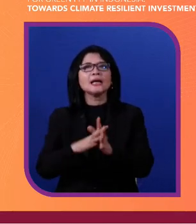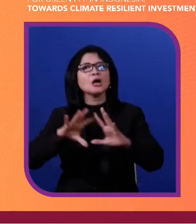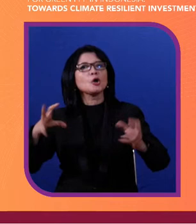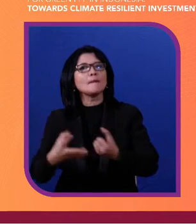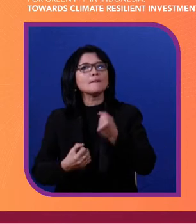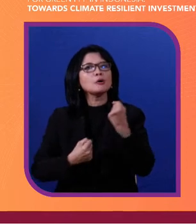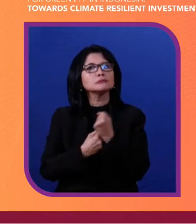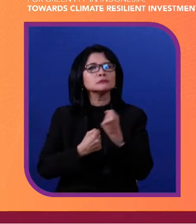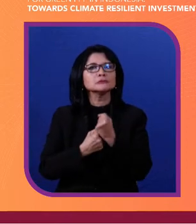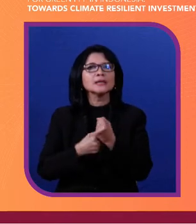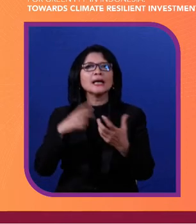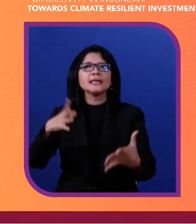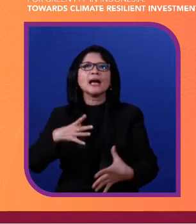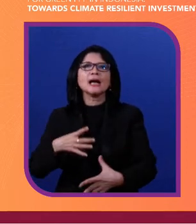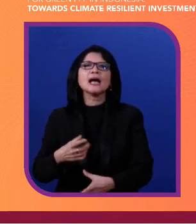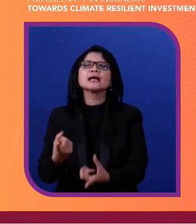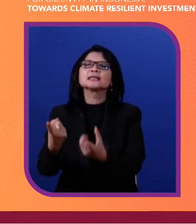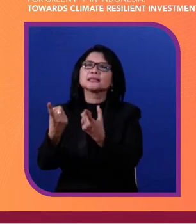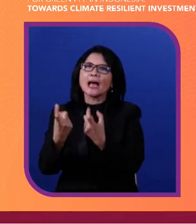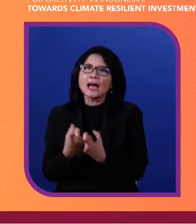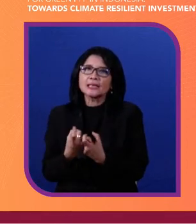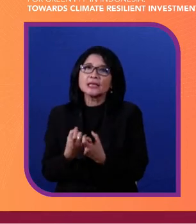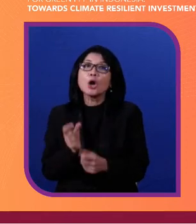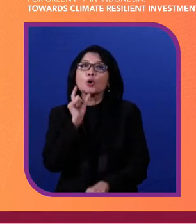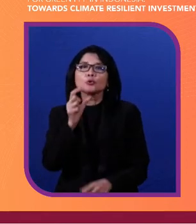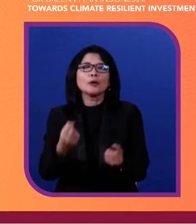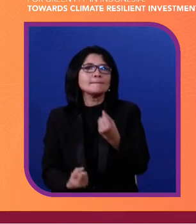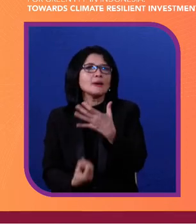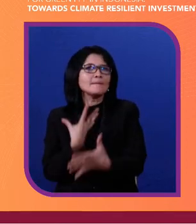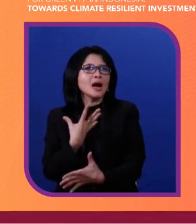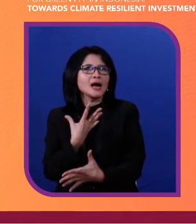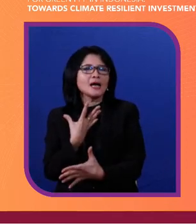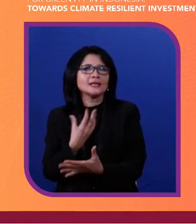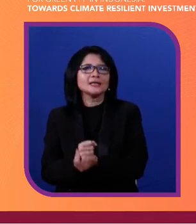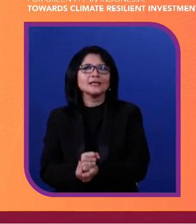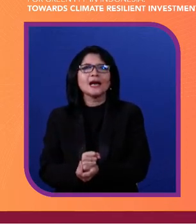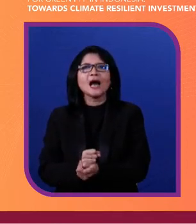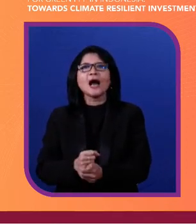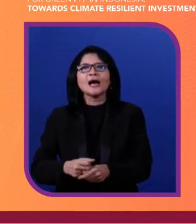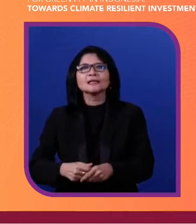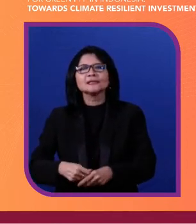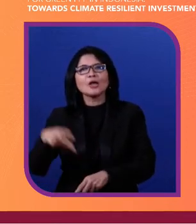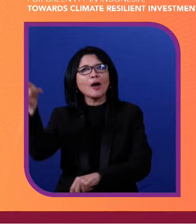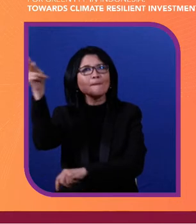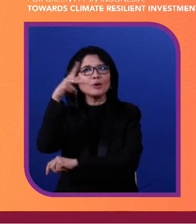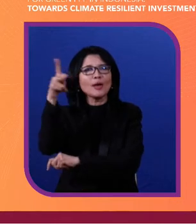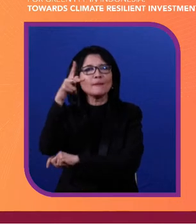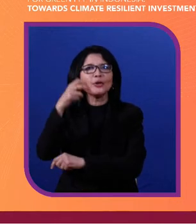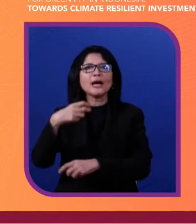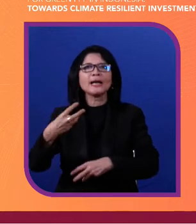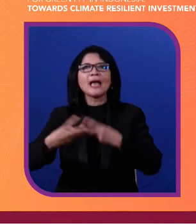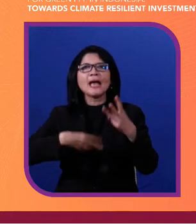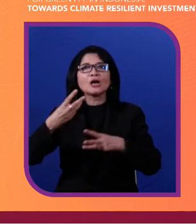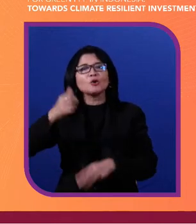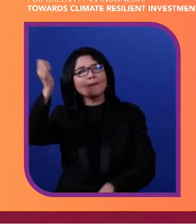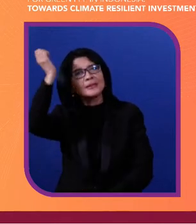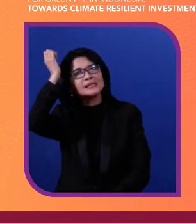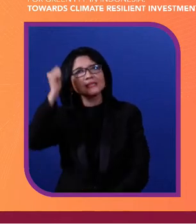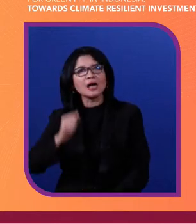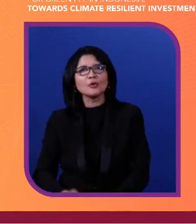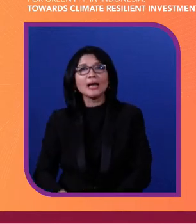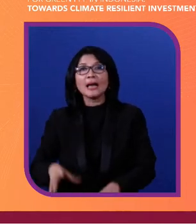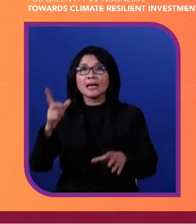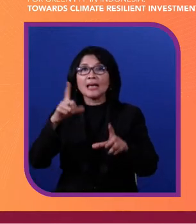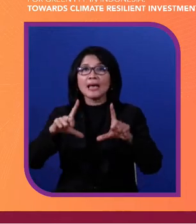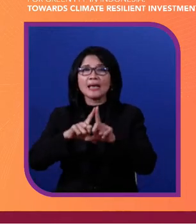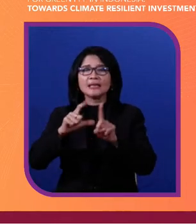the right now baby has worked together with your feet